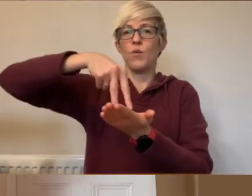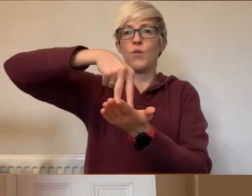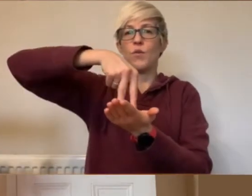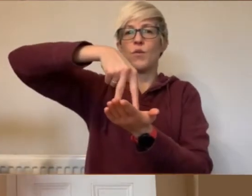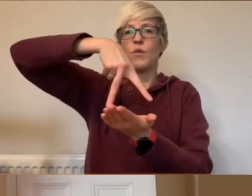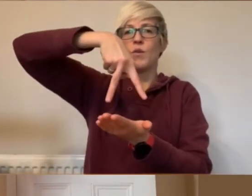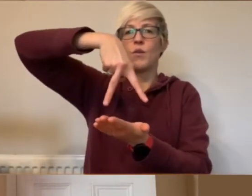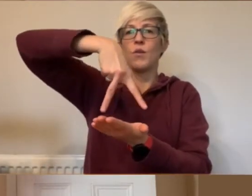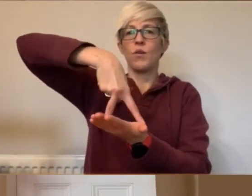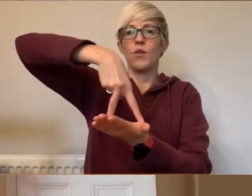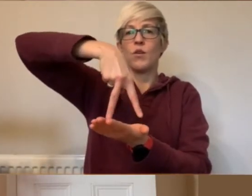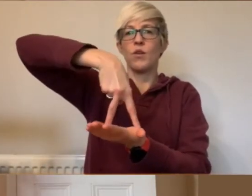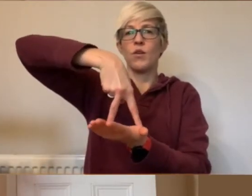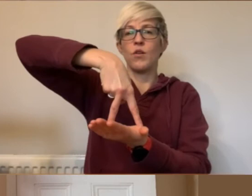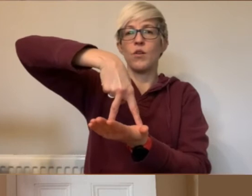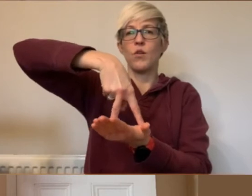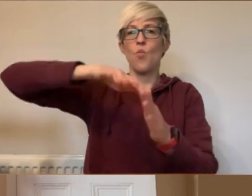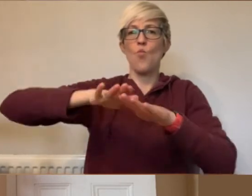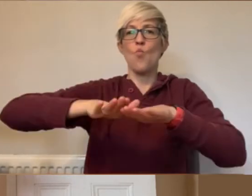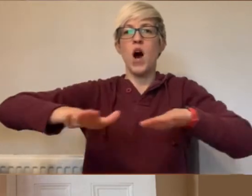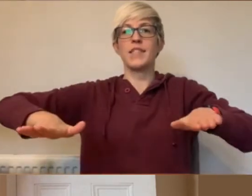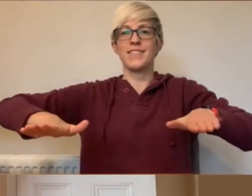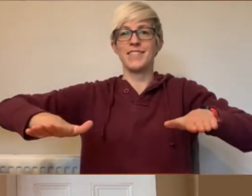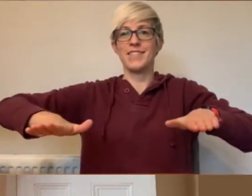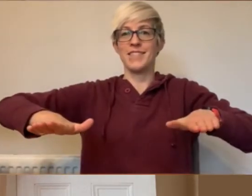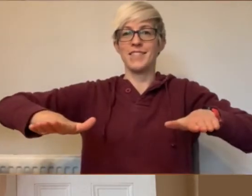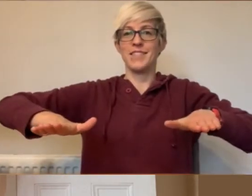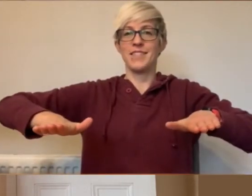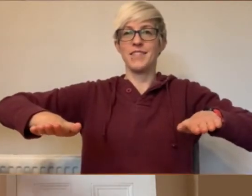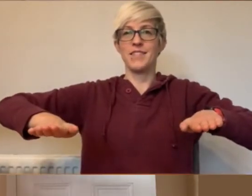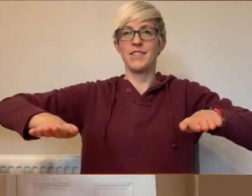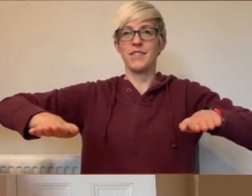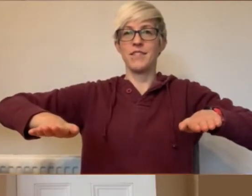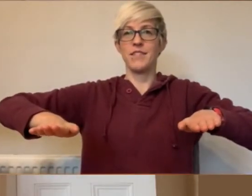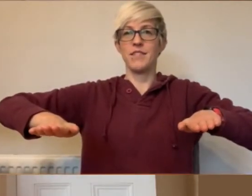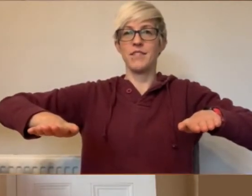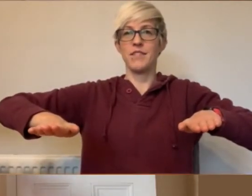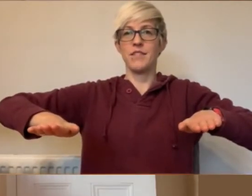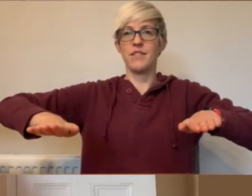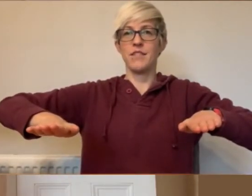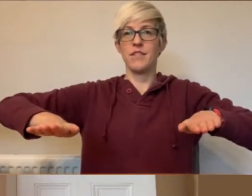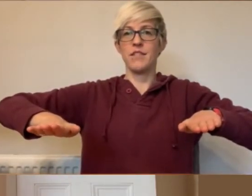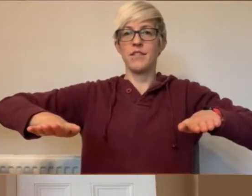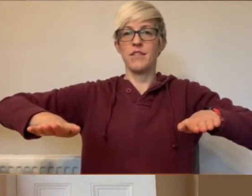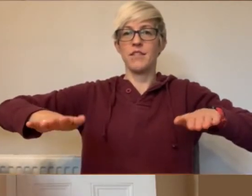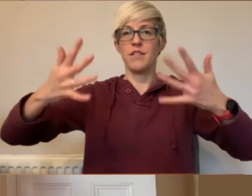even wider. So we've got really wide feet and the toes are still pointing